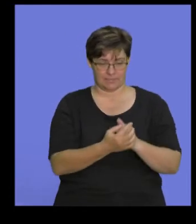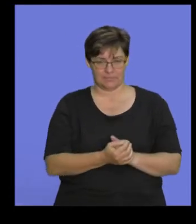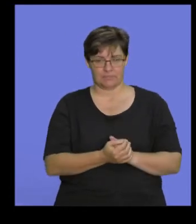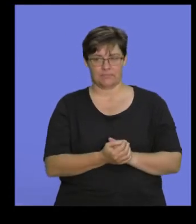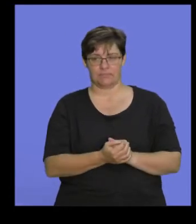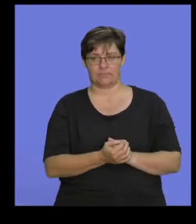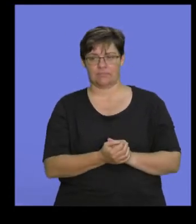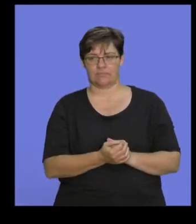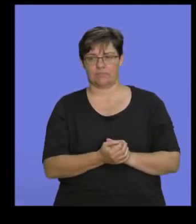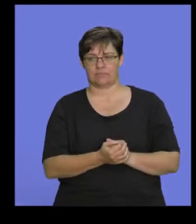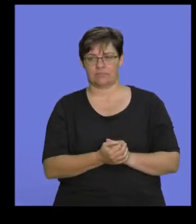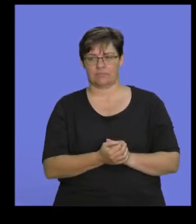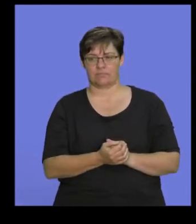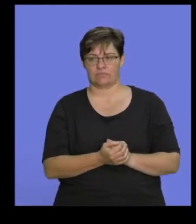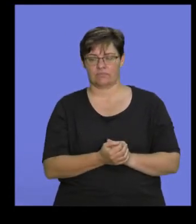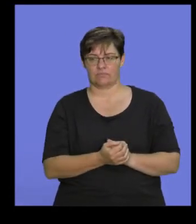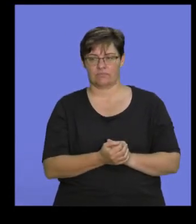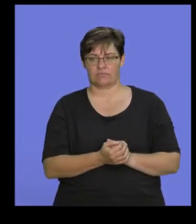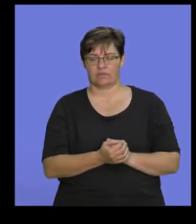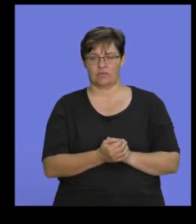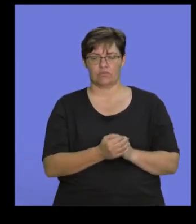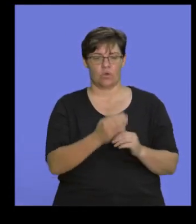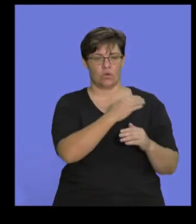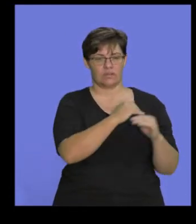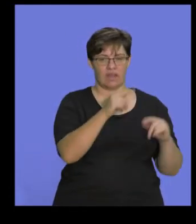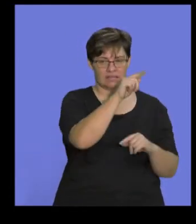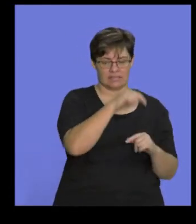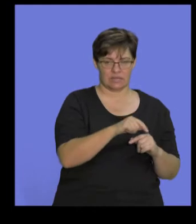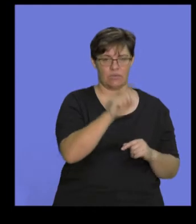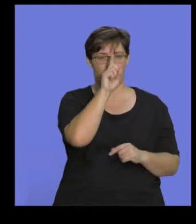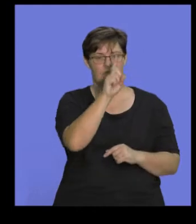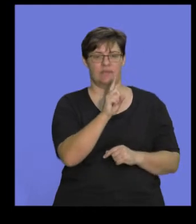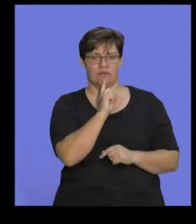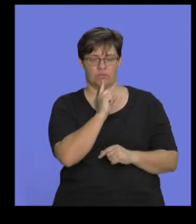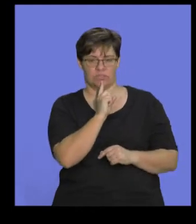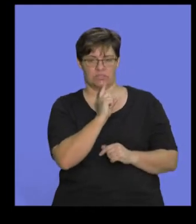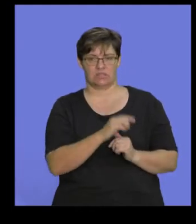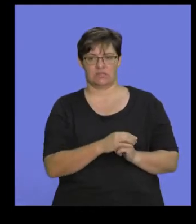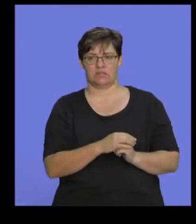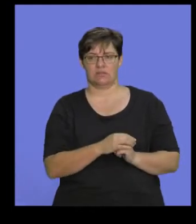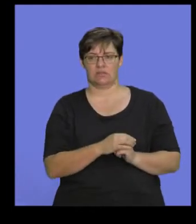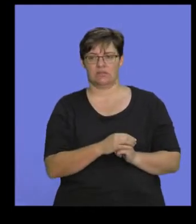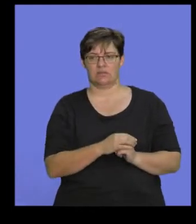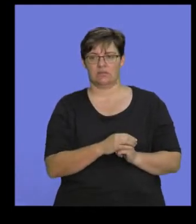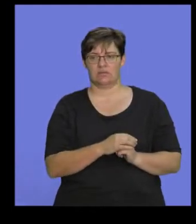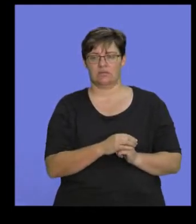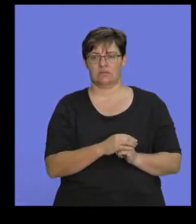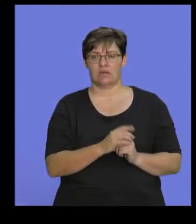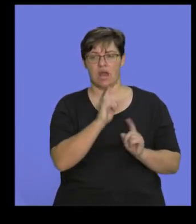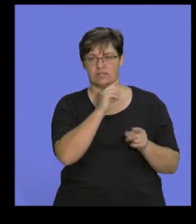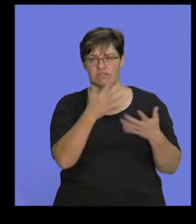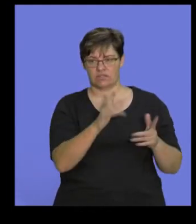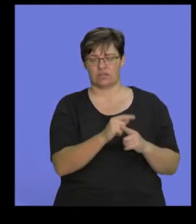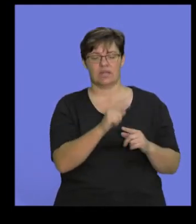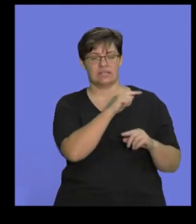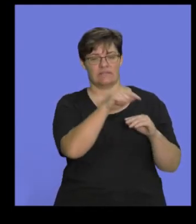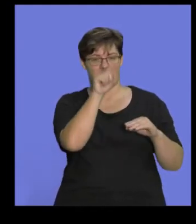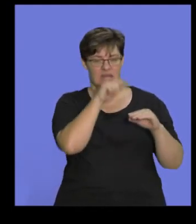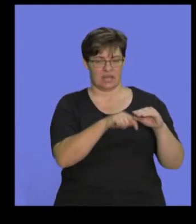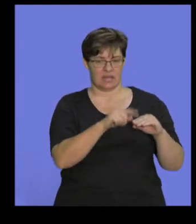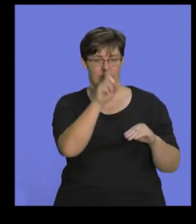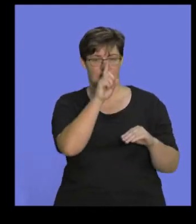happens. So I'm firstly going to divide both sides by the 1,000. So the answer is already there. I divide it by the